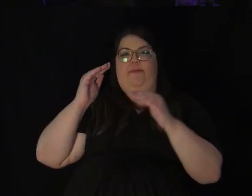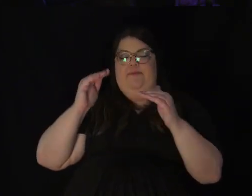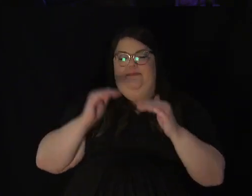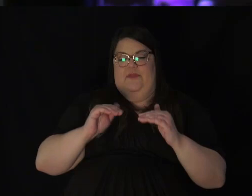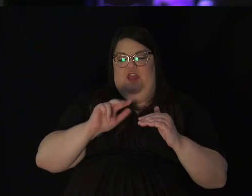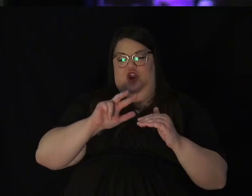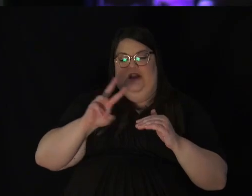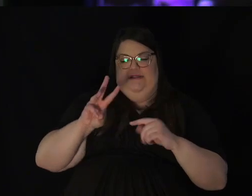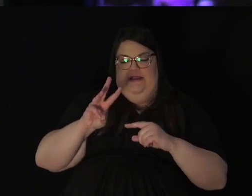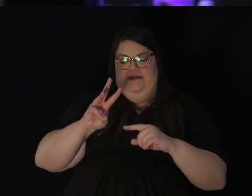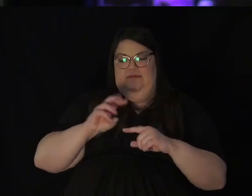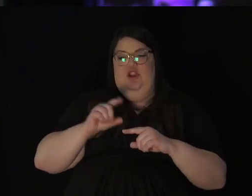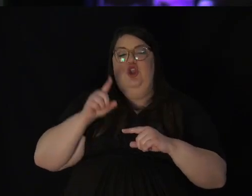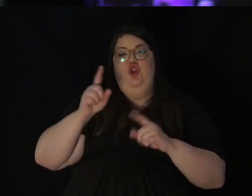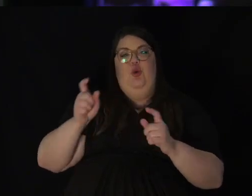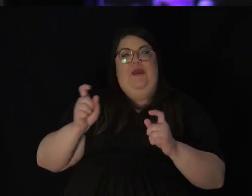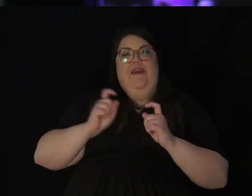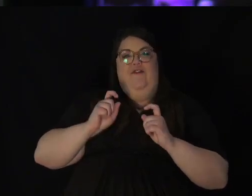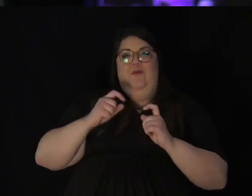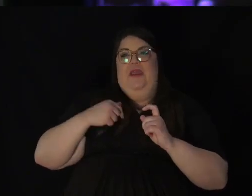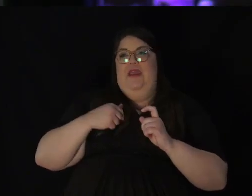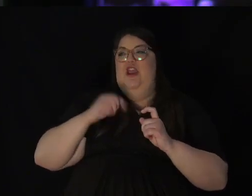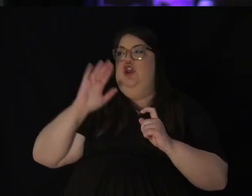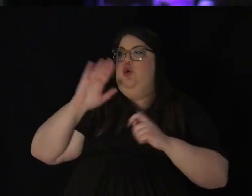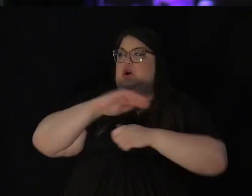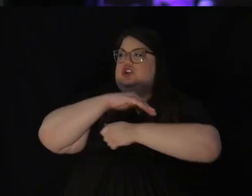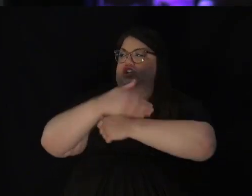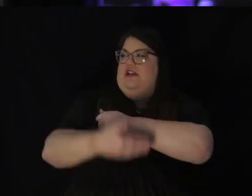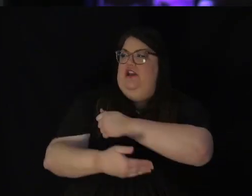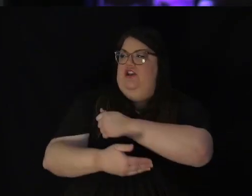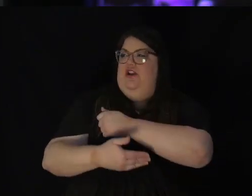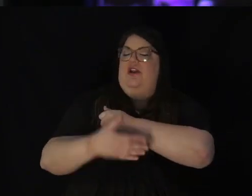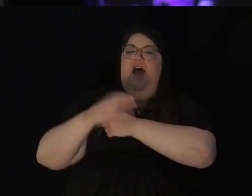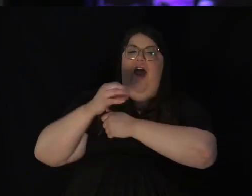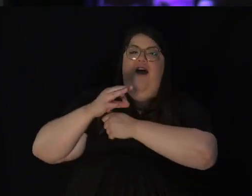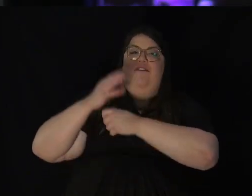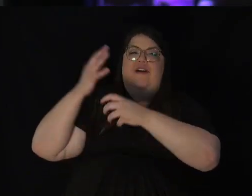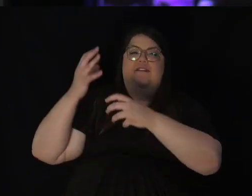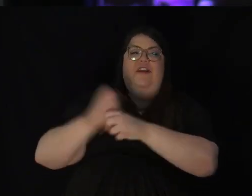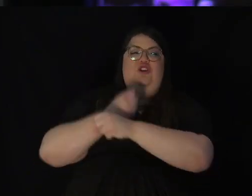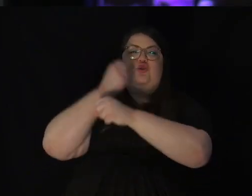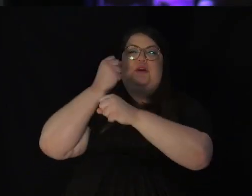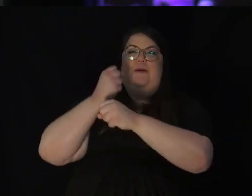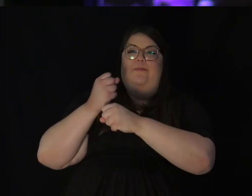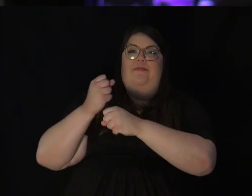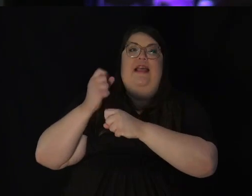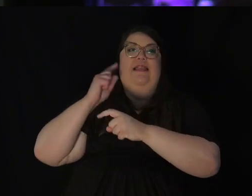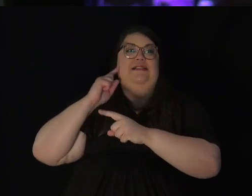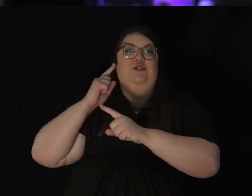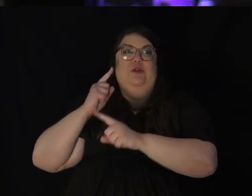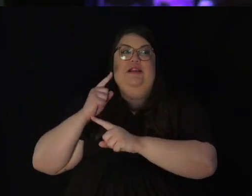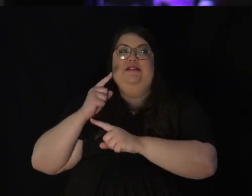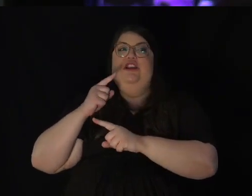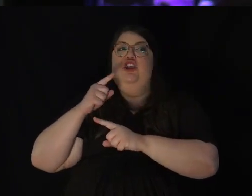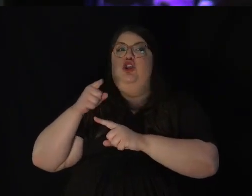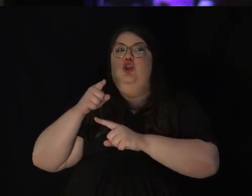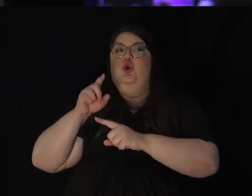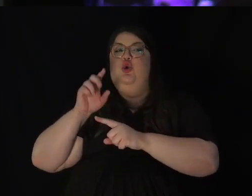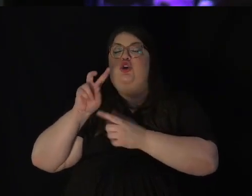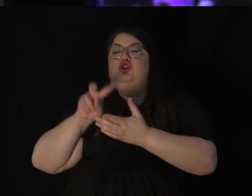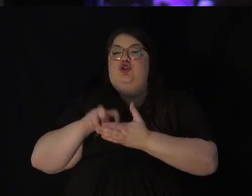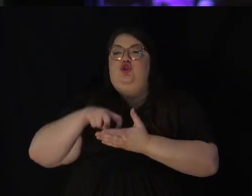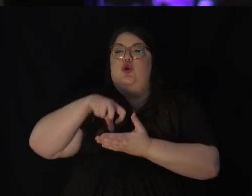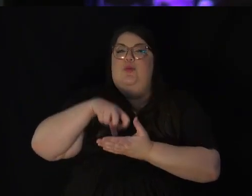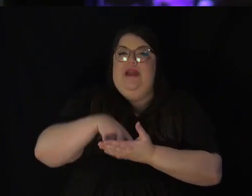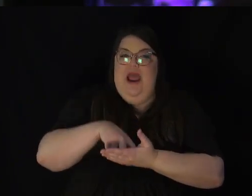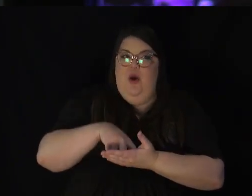36. You give me your shield of victory. Listen to this. You stoop down to